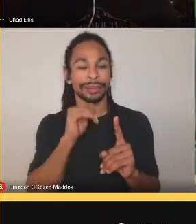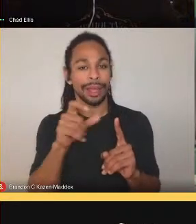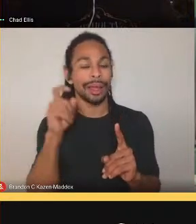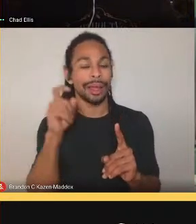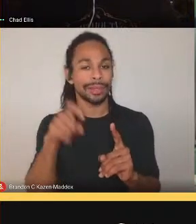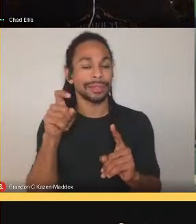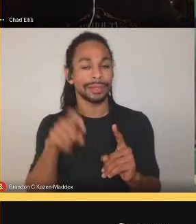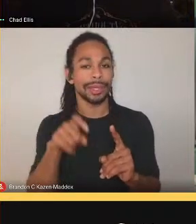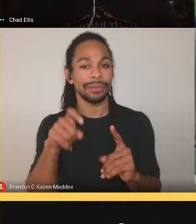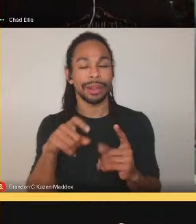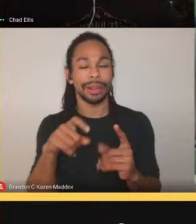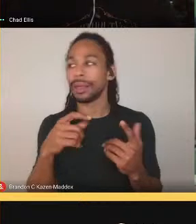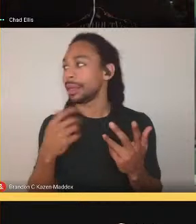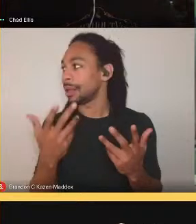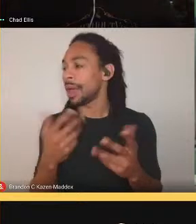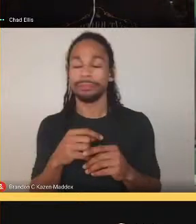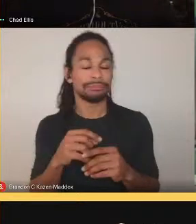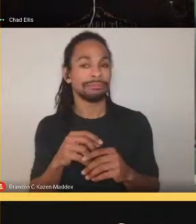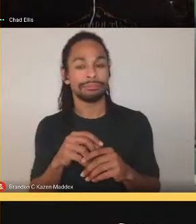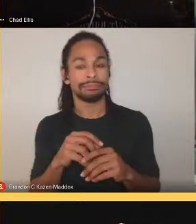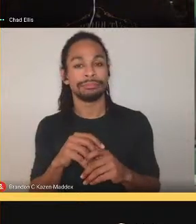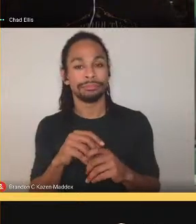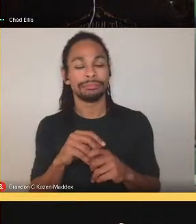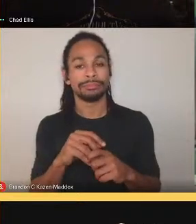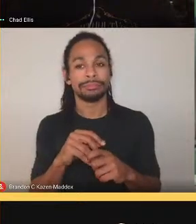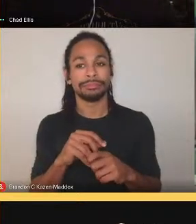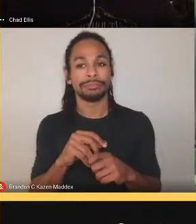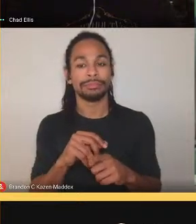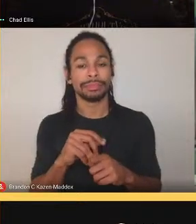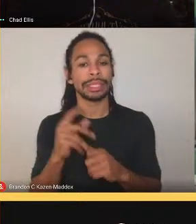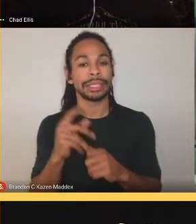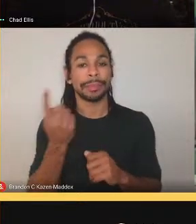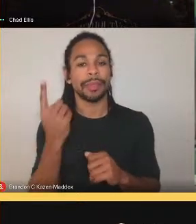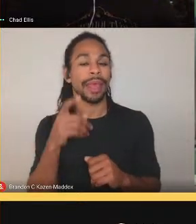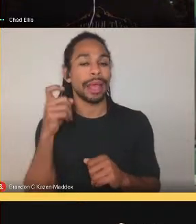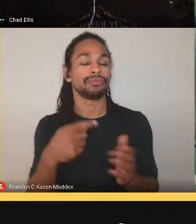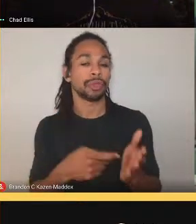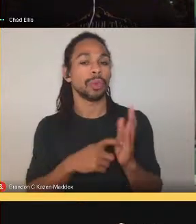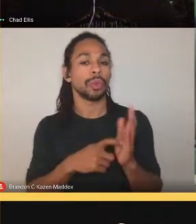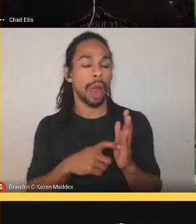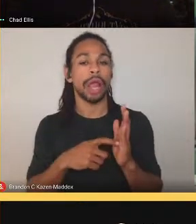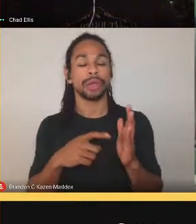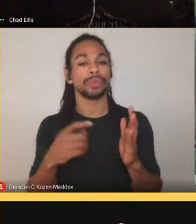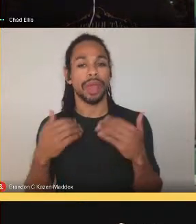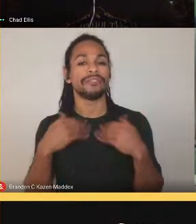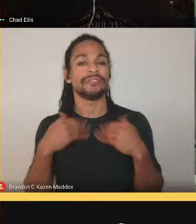in all cases, may require having a combat to resolve. But it just kind of depends.